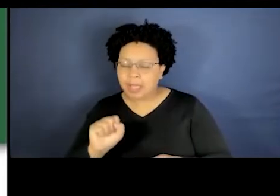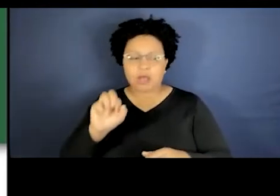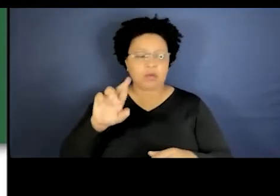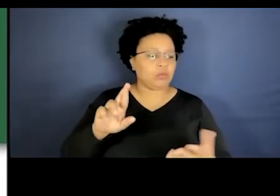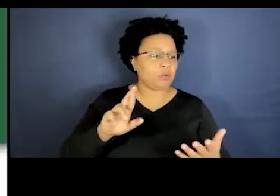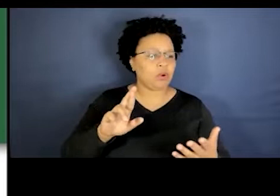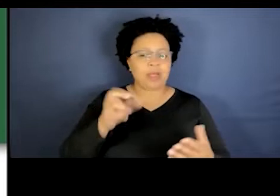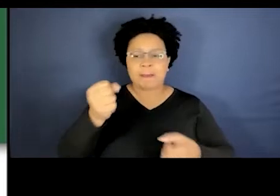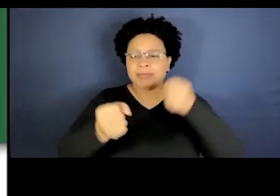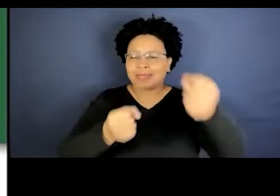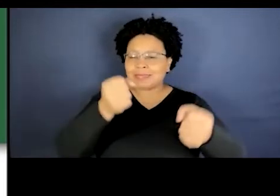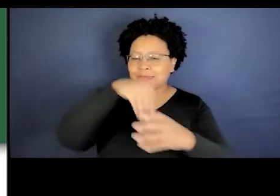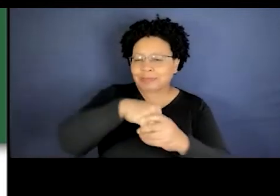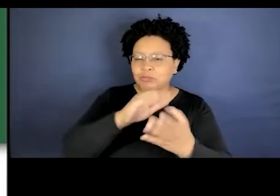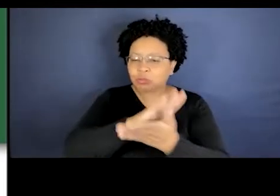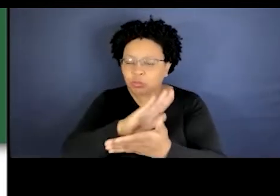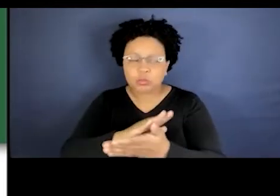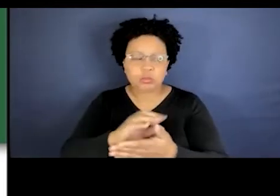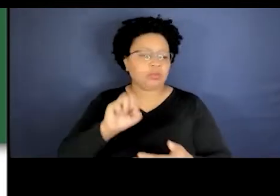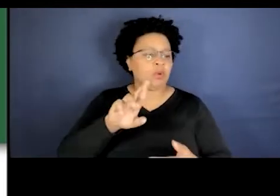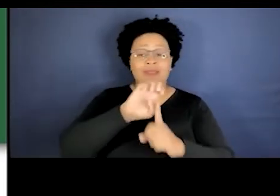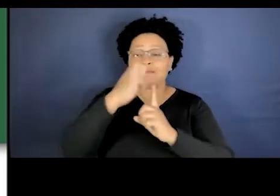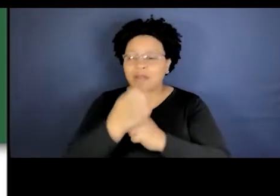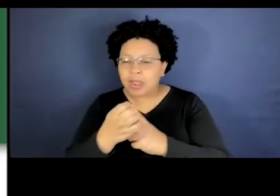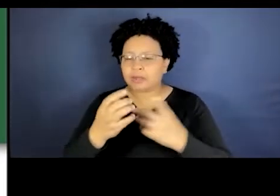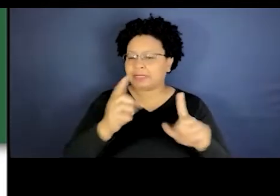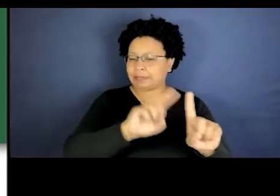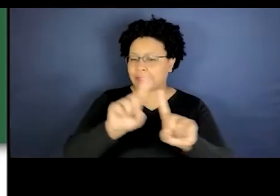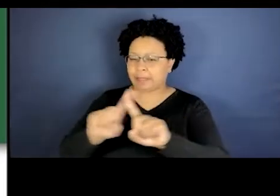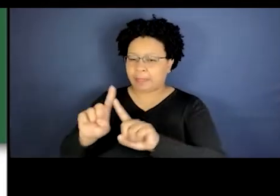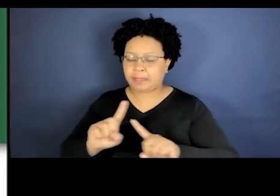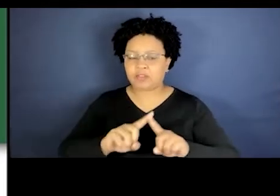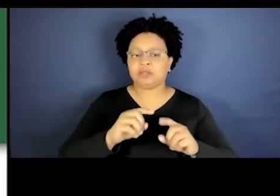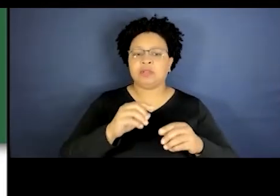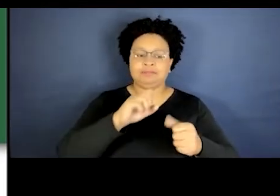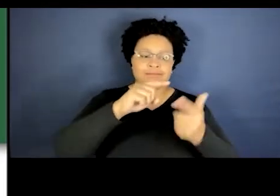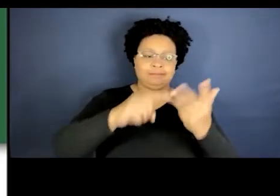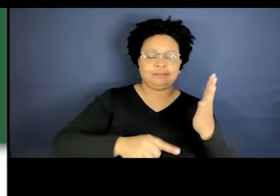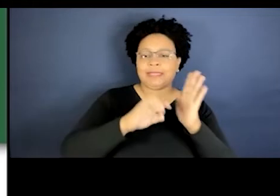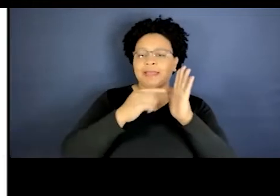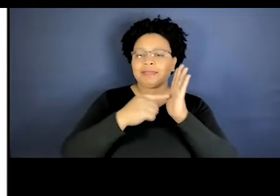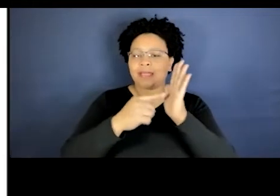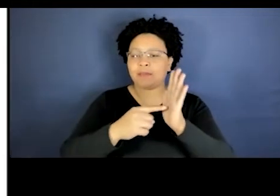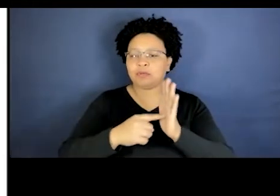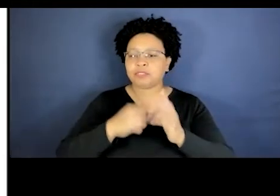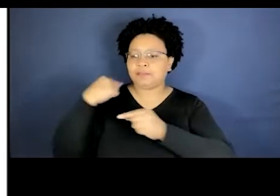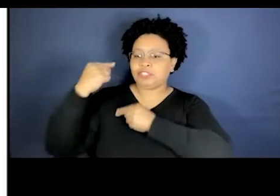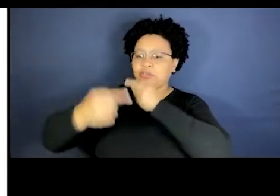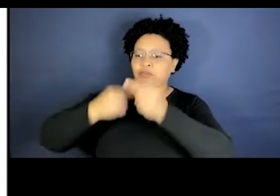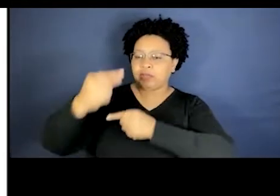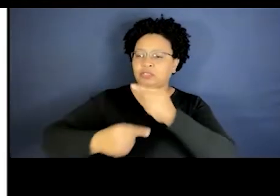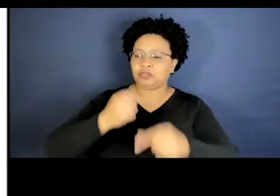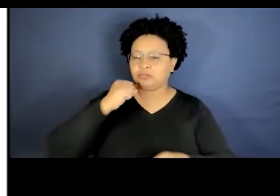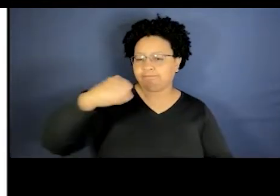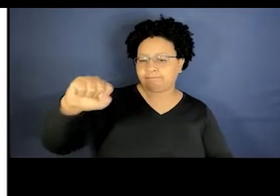and environments. So all of those are examples of this generational resistance. So